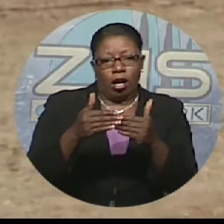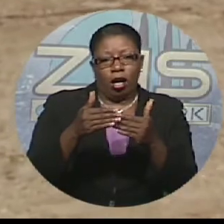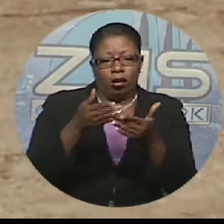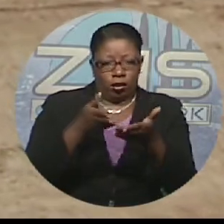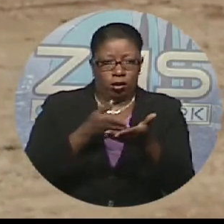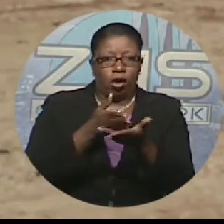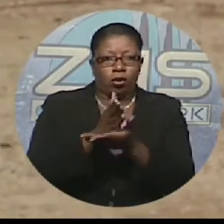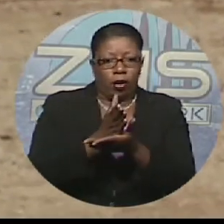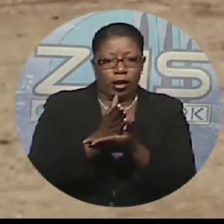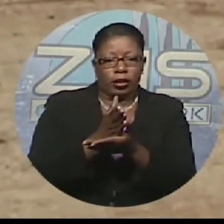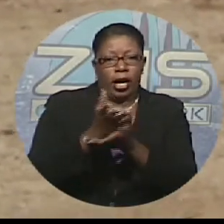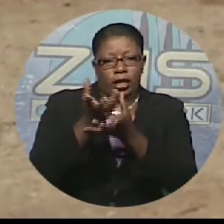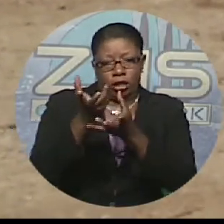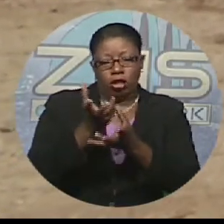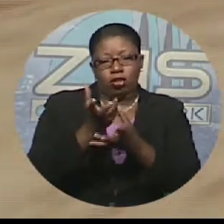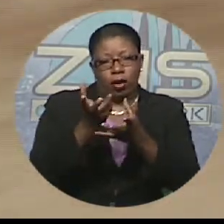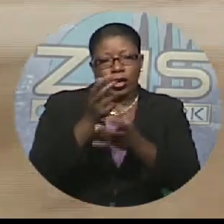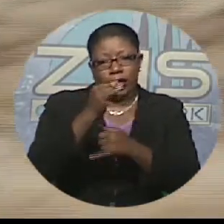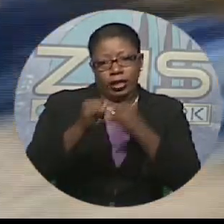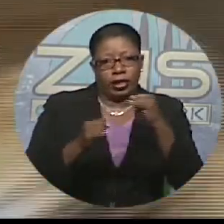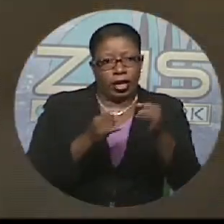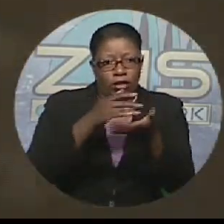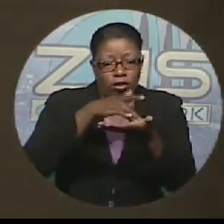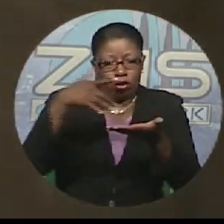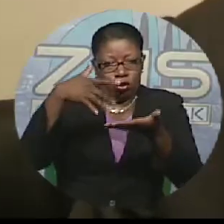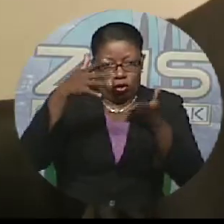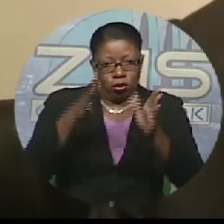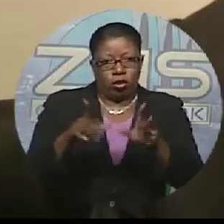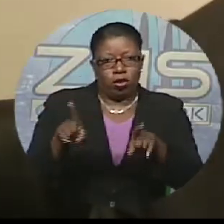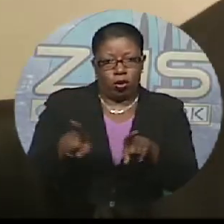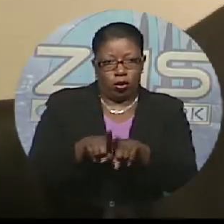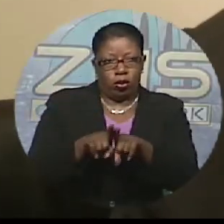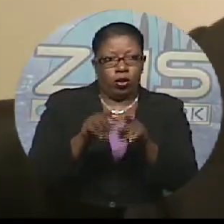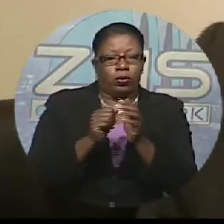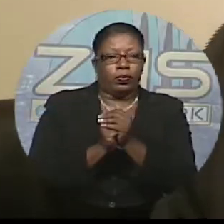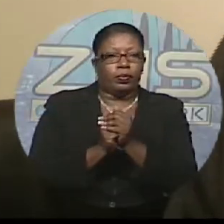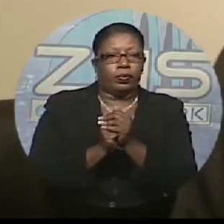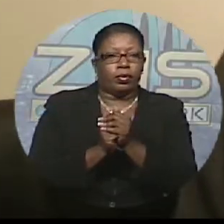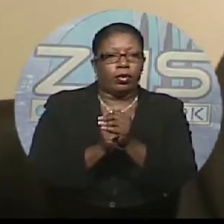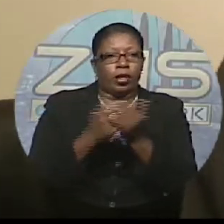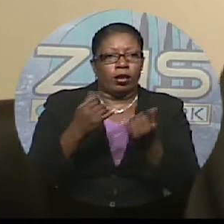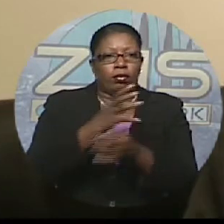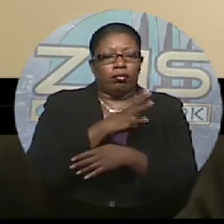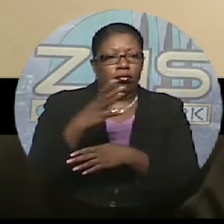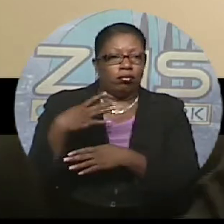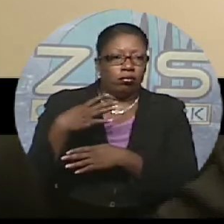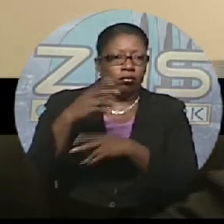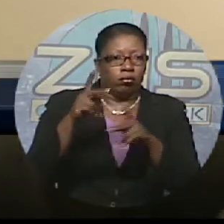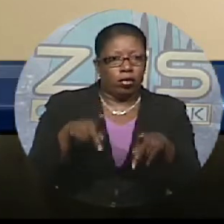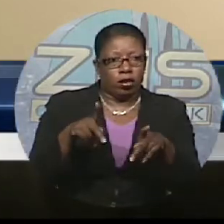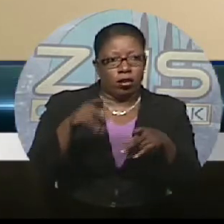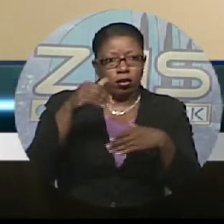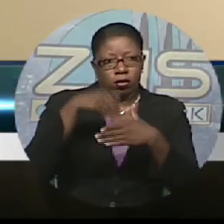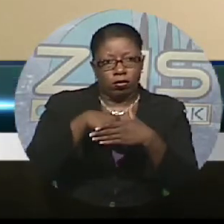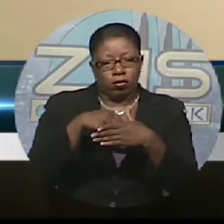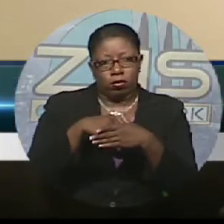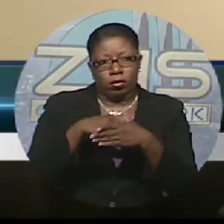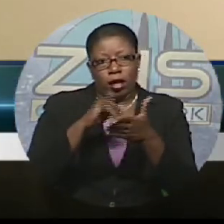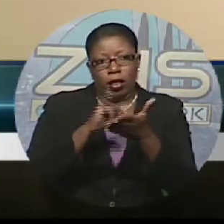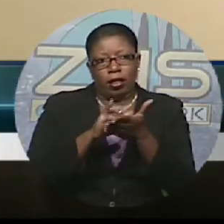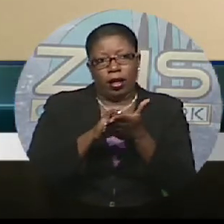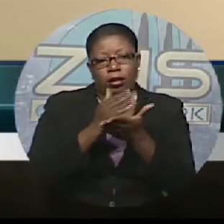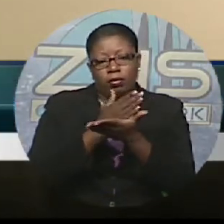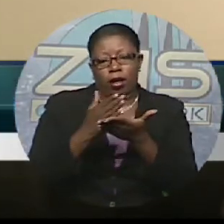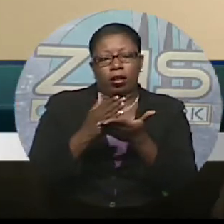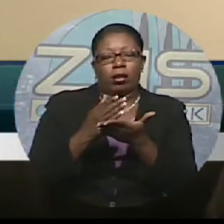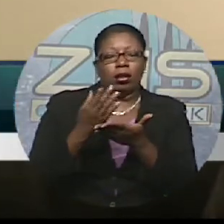Institute attracting international students as well. Organizing committee and those persons involved with that part of the program